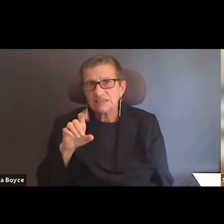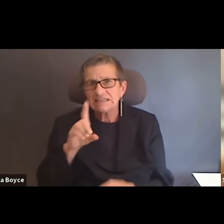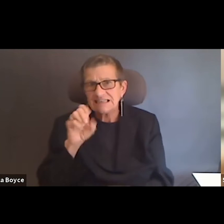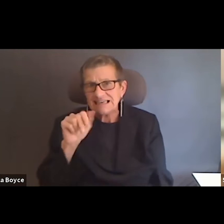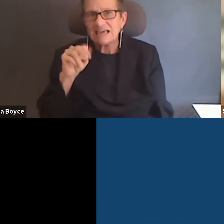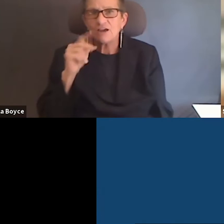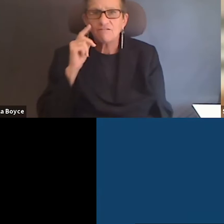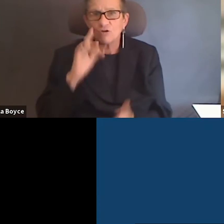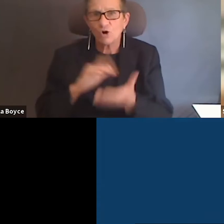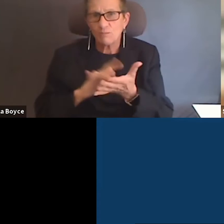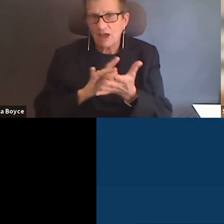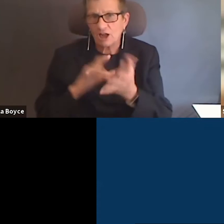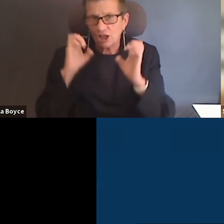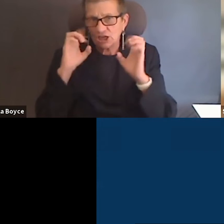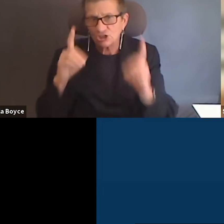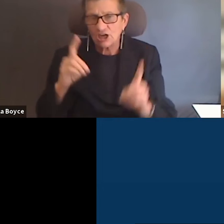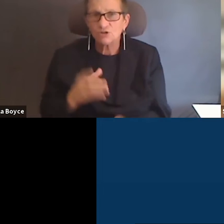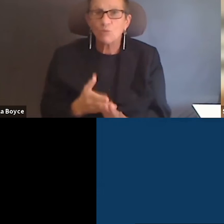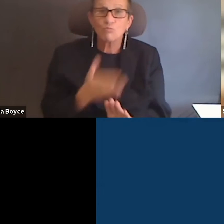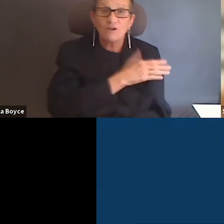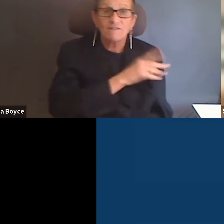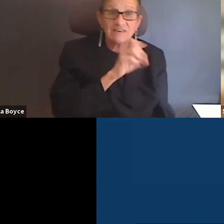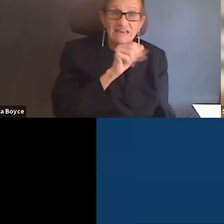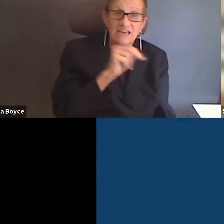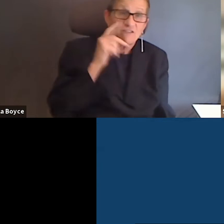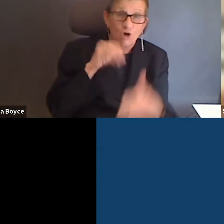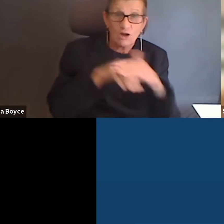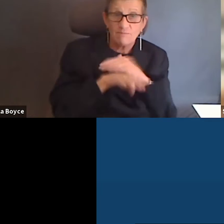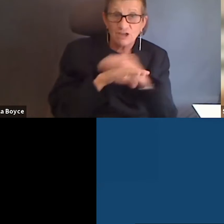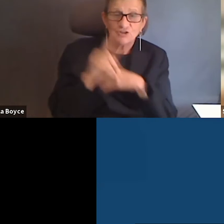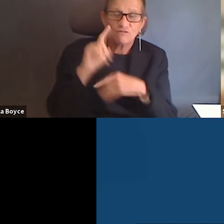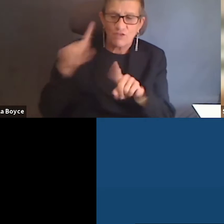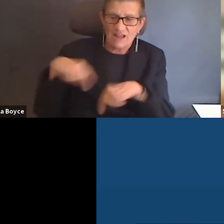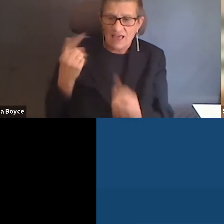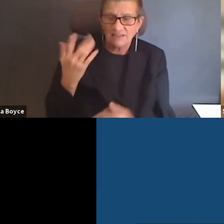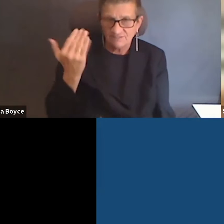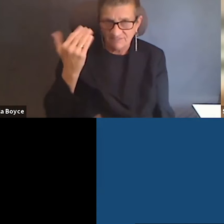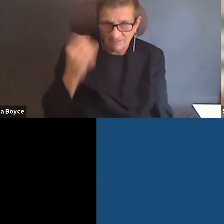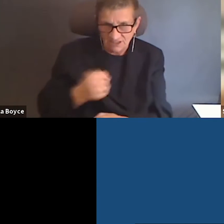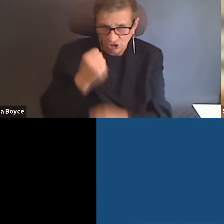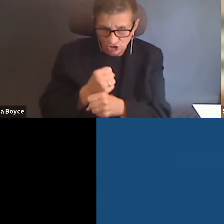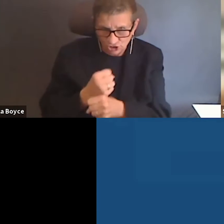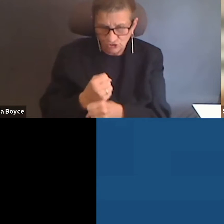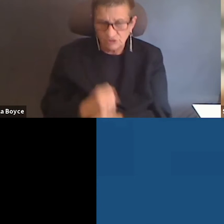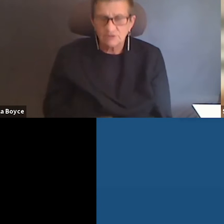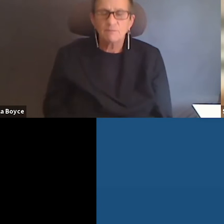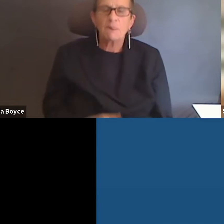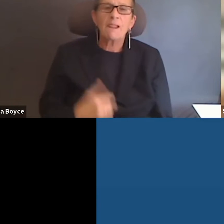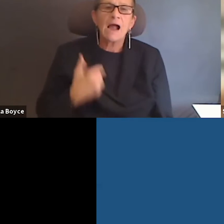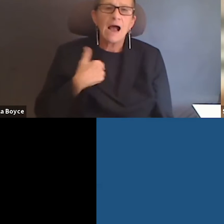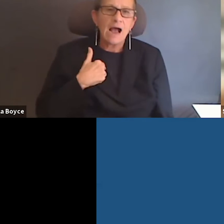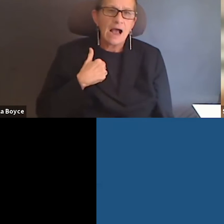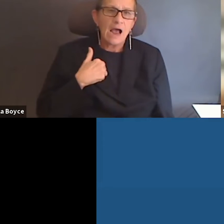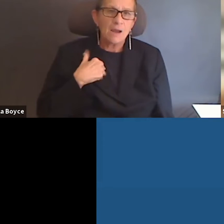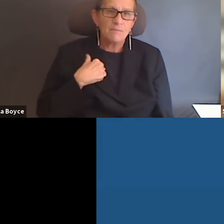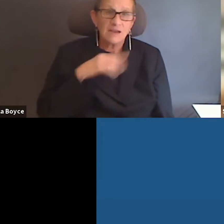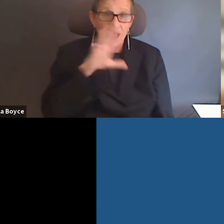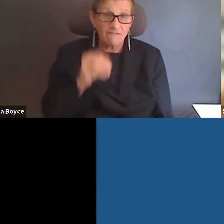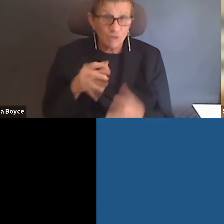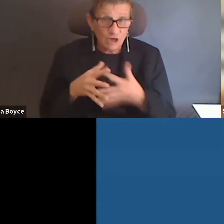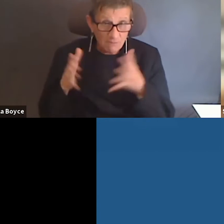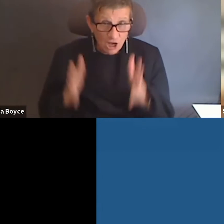Education, previous Dean for Admissions for the last 15 years. I am African